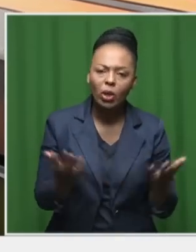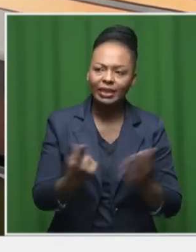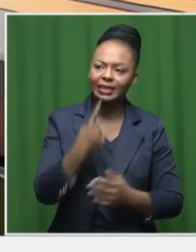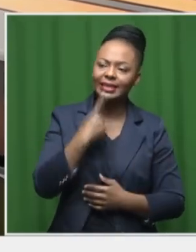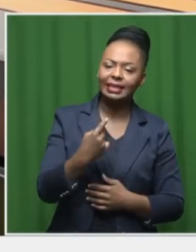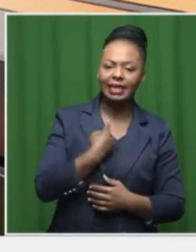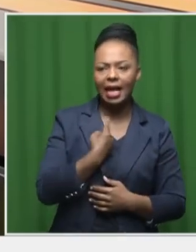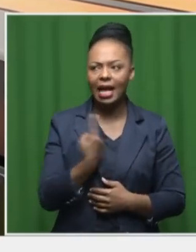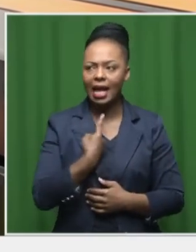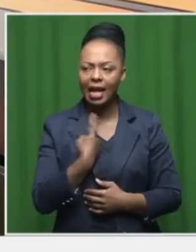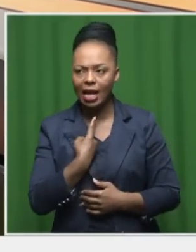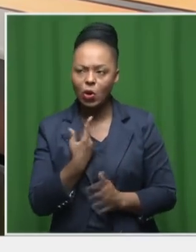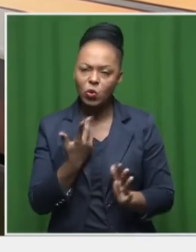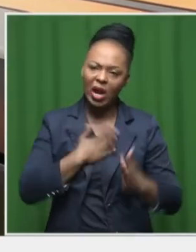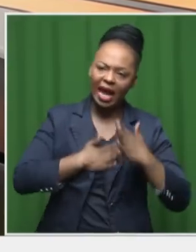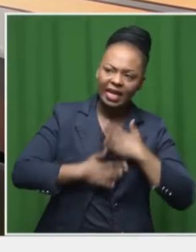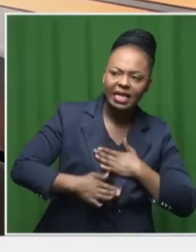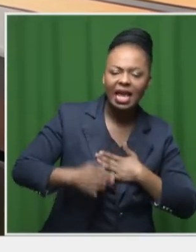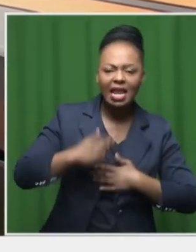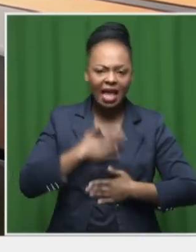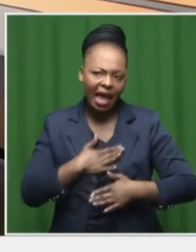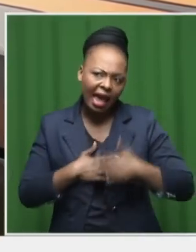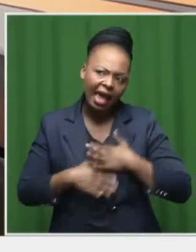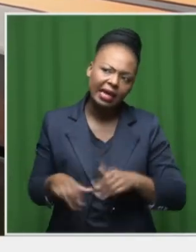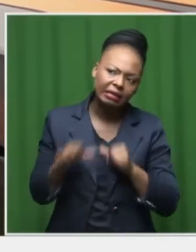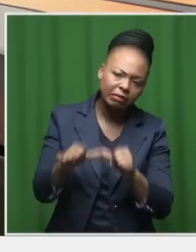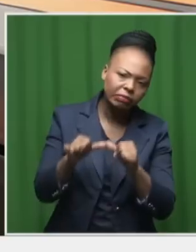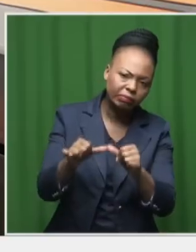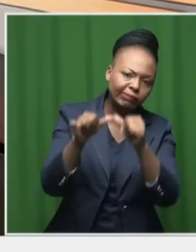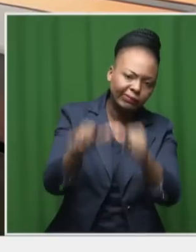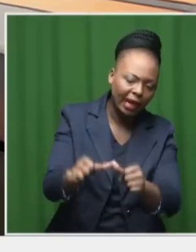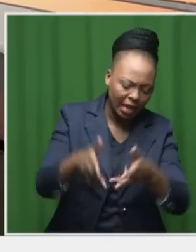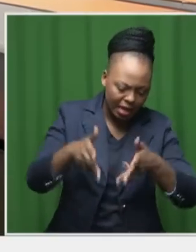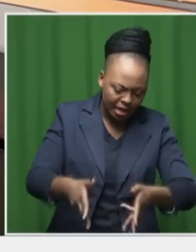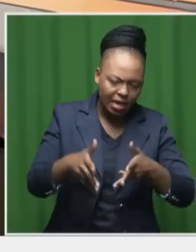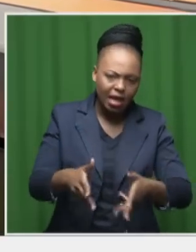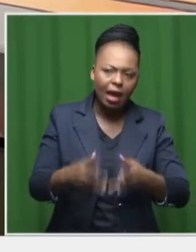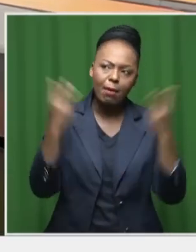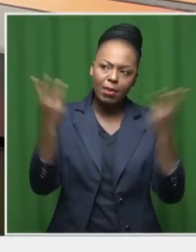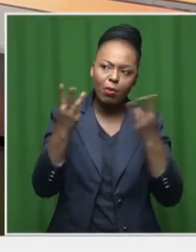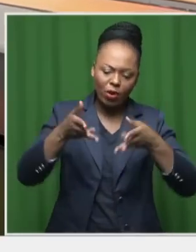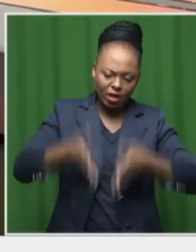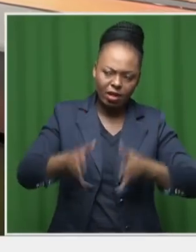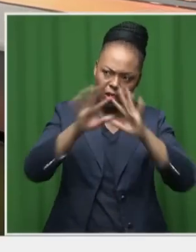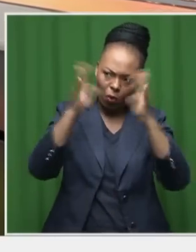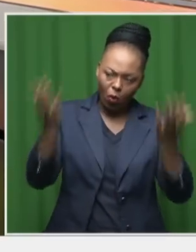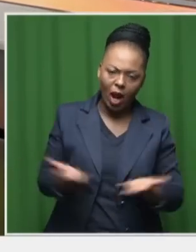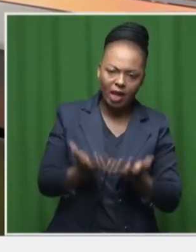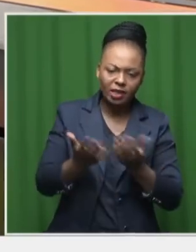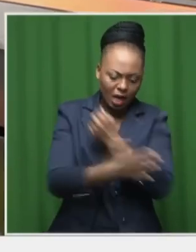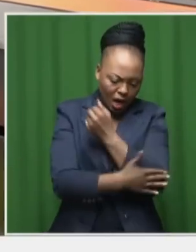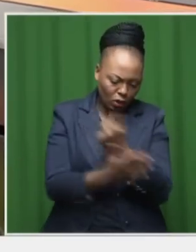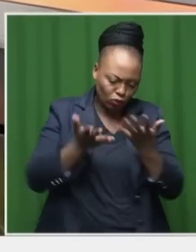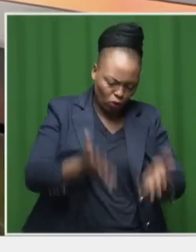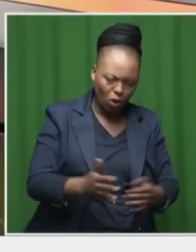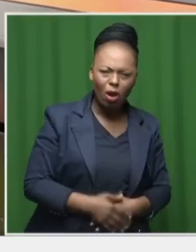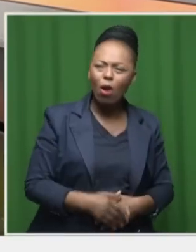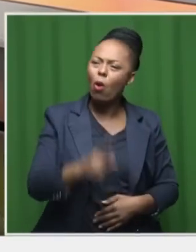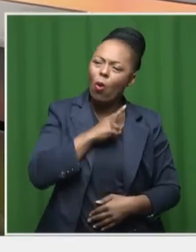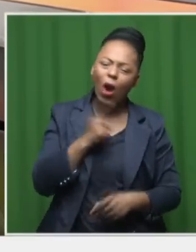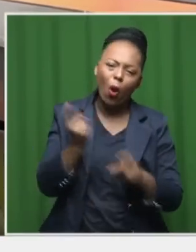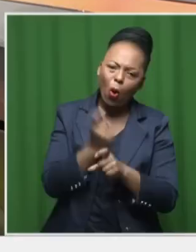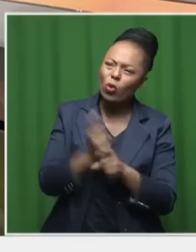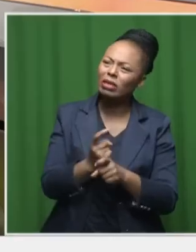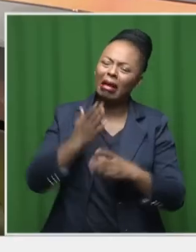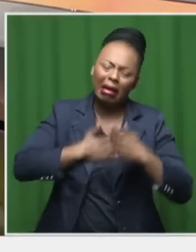ourselves one of the most resilient nations in the world. My question is, how much must we take, and why do we actually need to be this